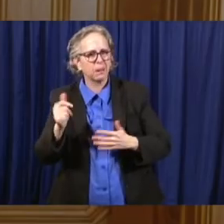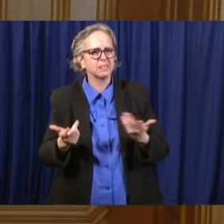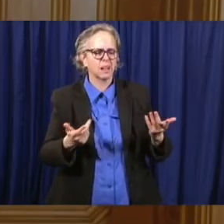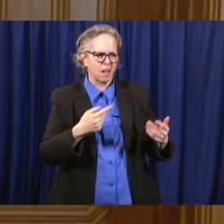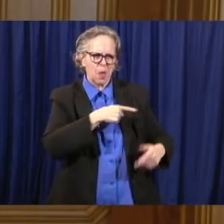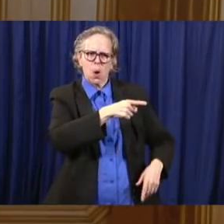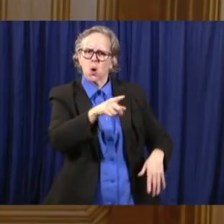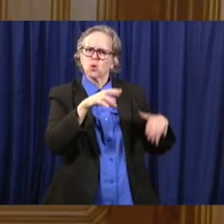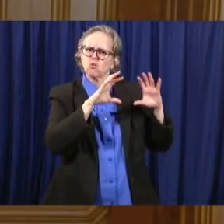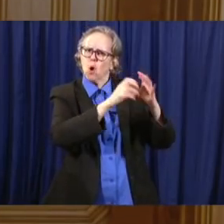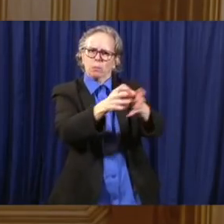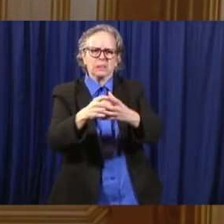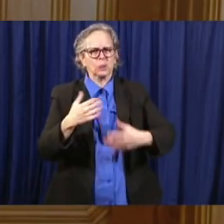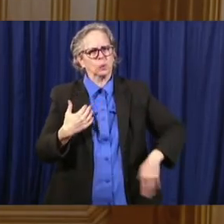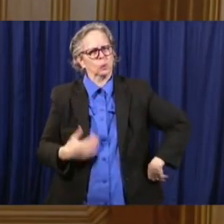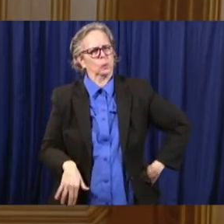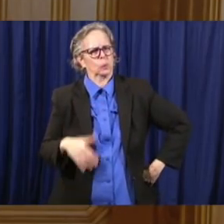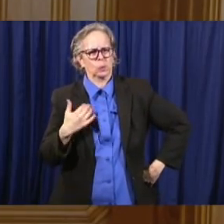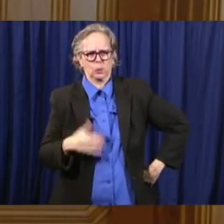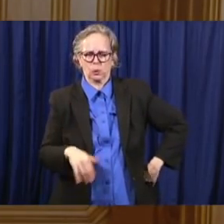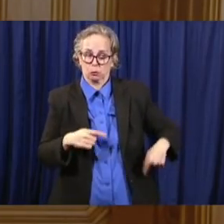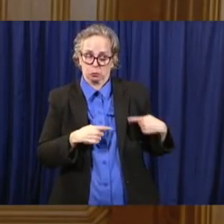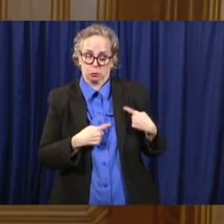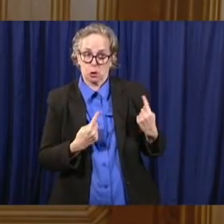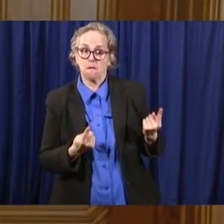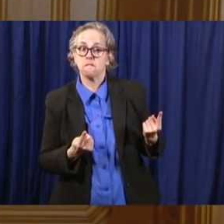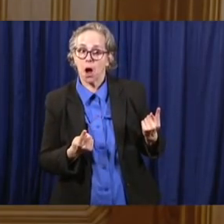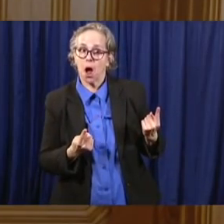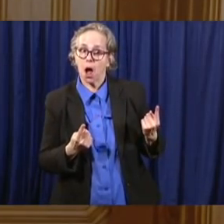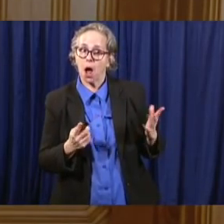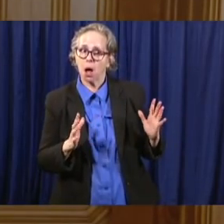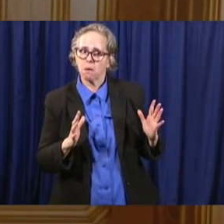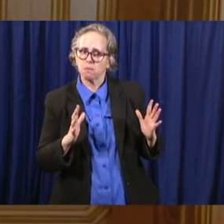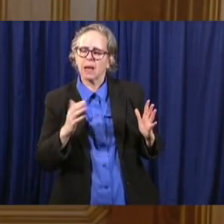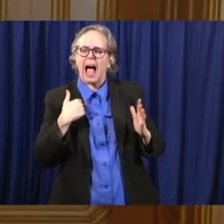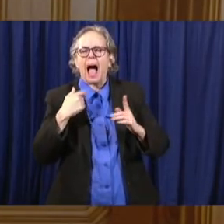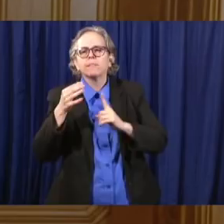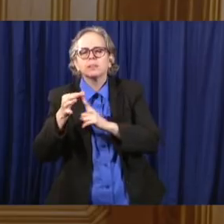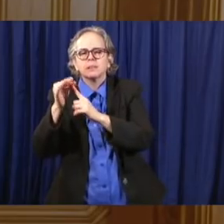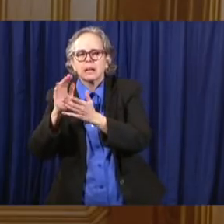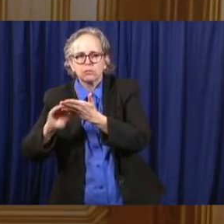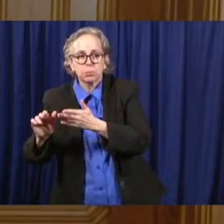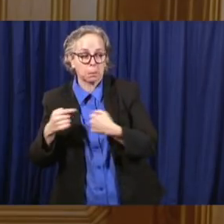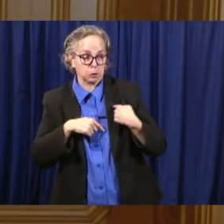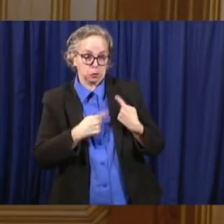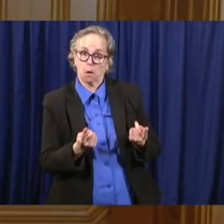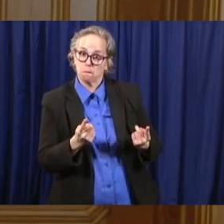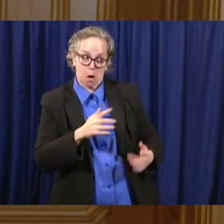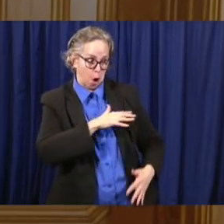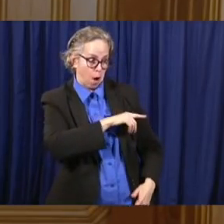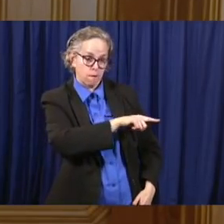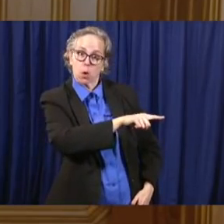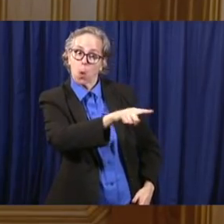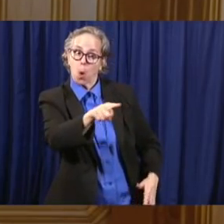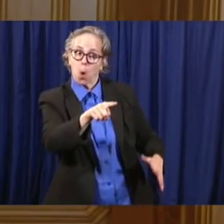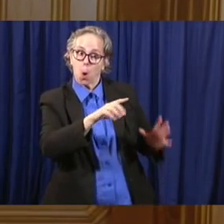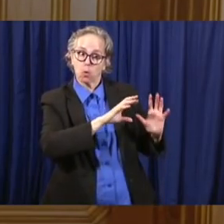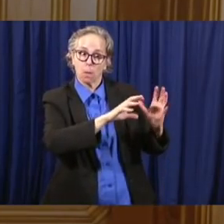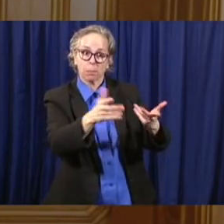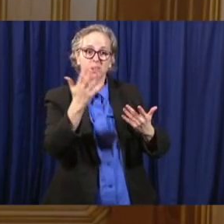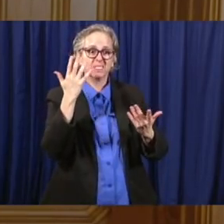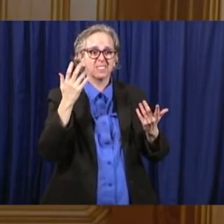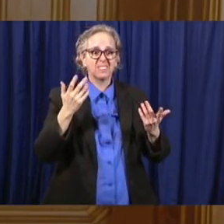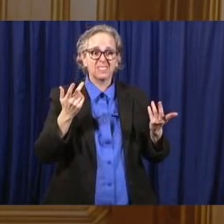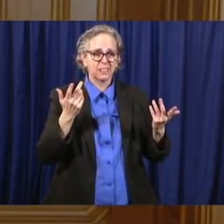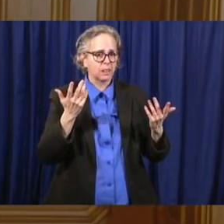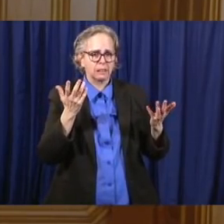so far, with some exceptions, we've been able to, because of their actions, the actions of